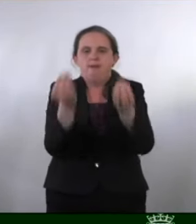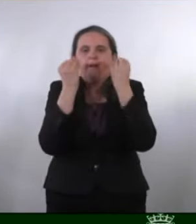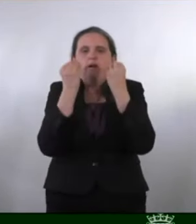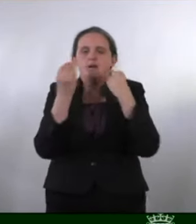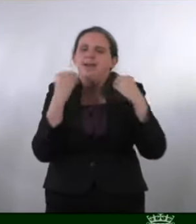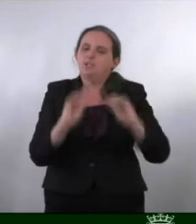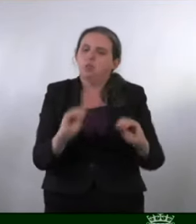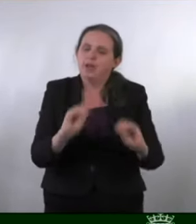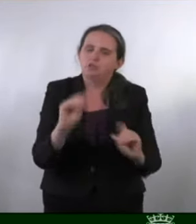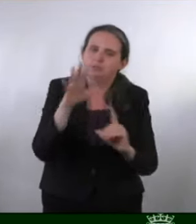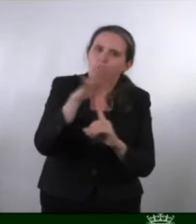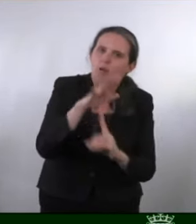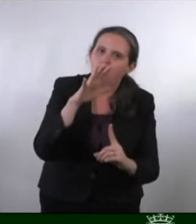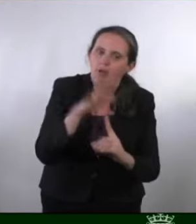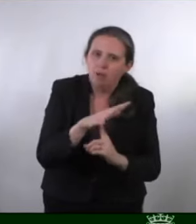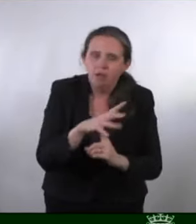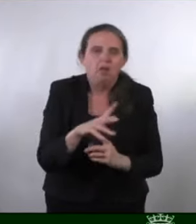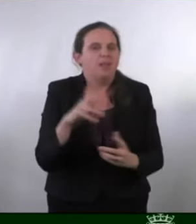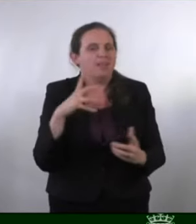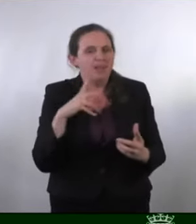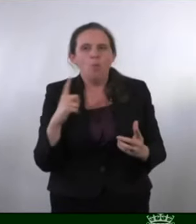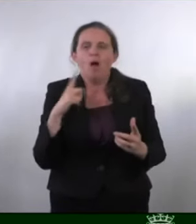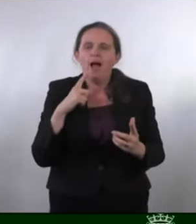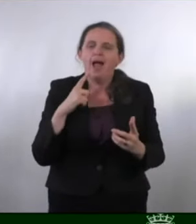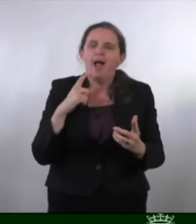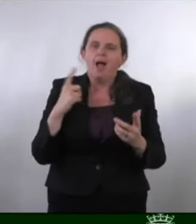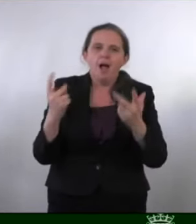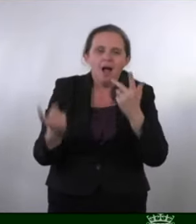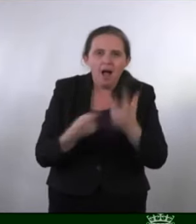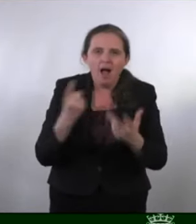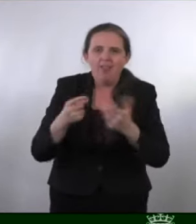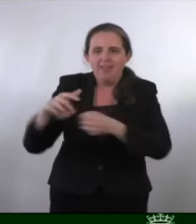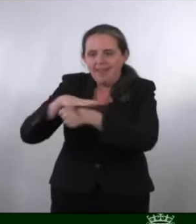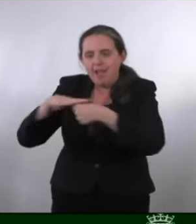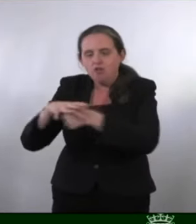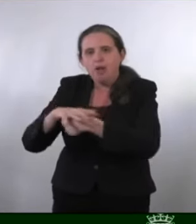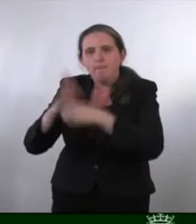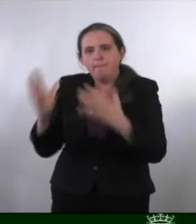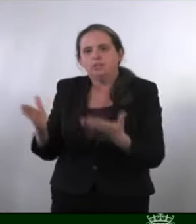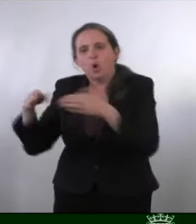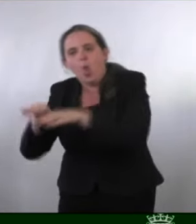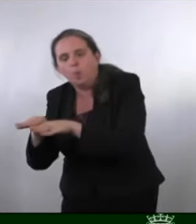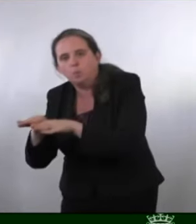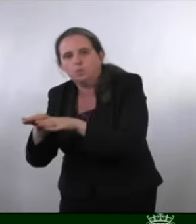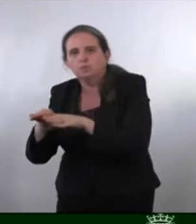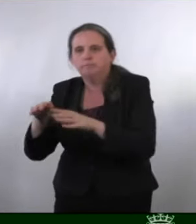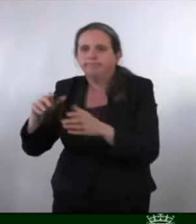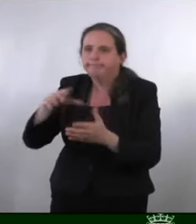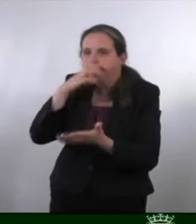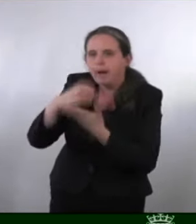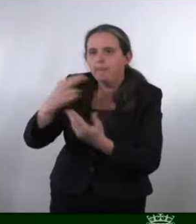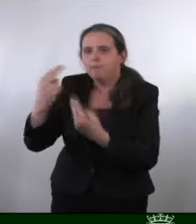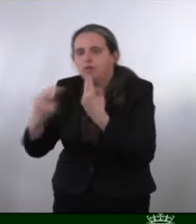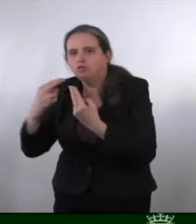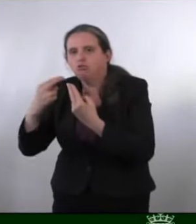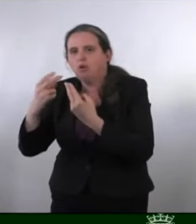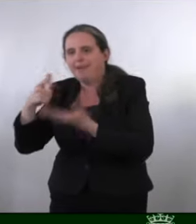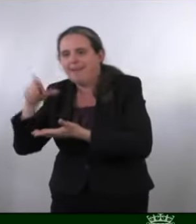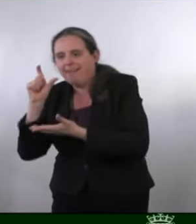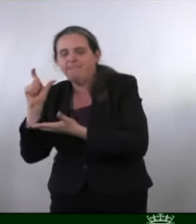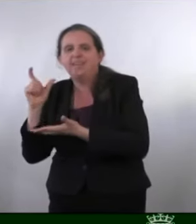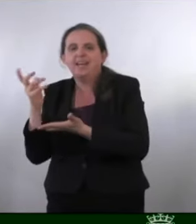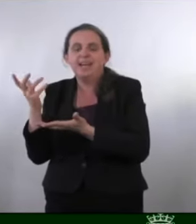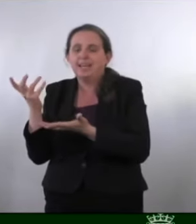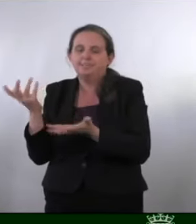to put pressure on other sectors like hospitality. We don't want to do it, but it's